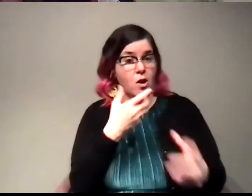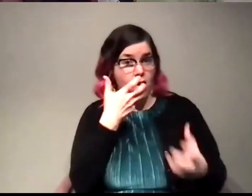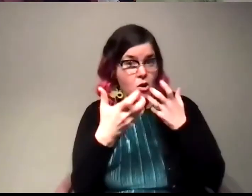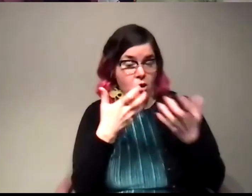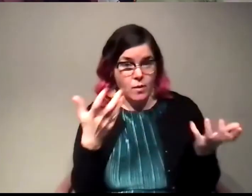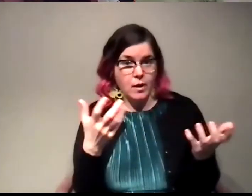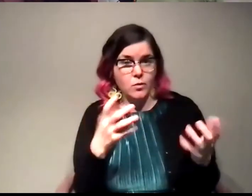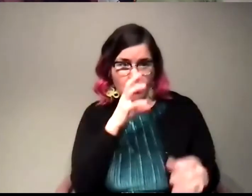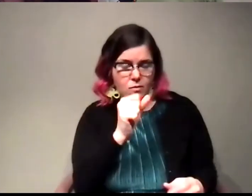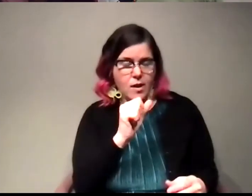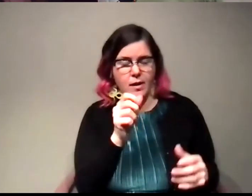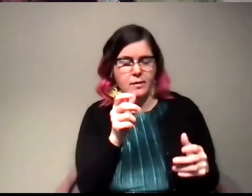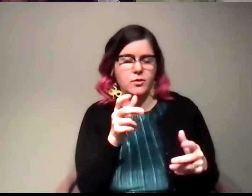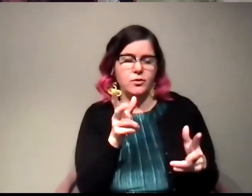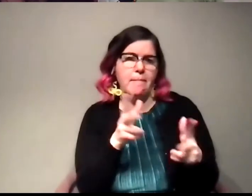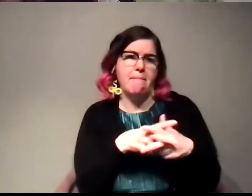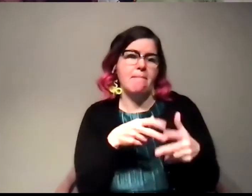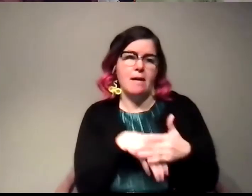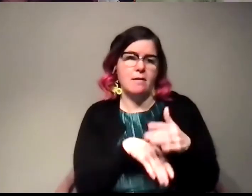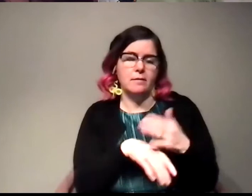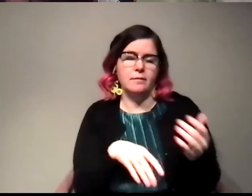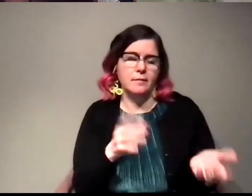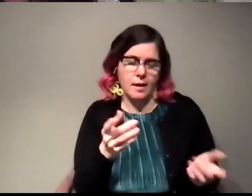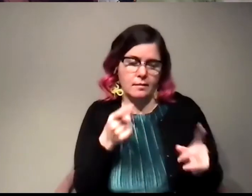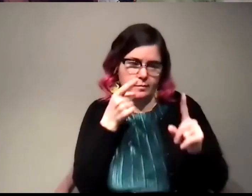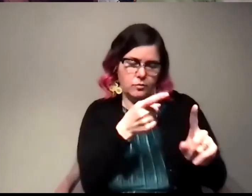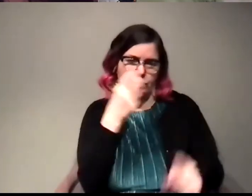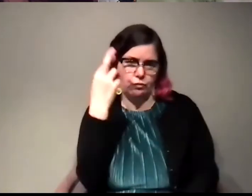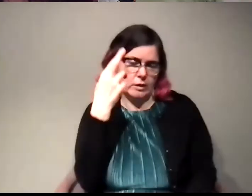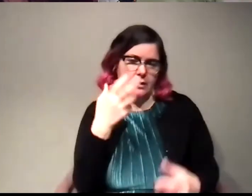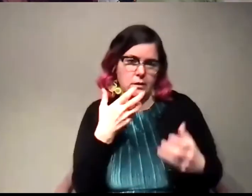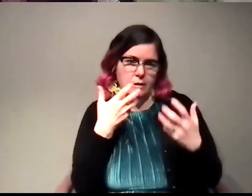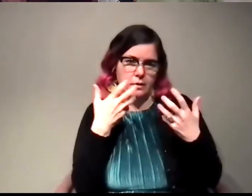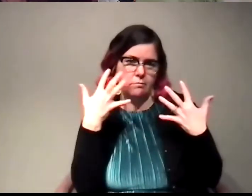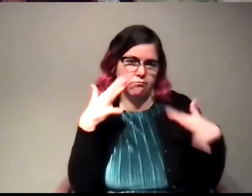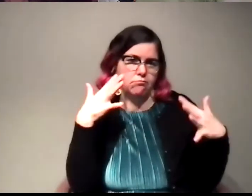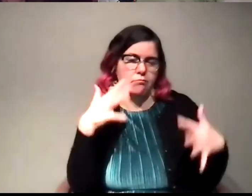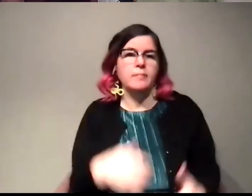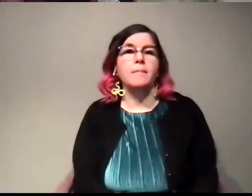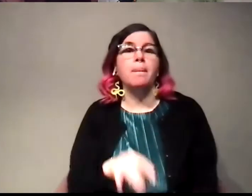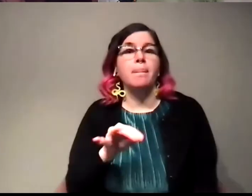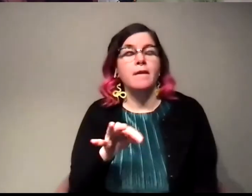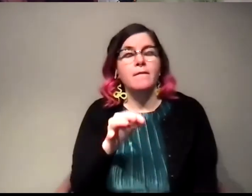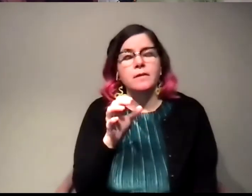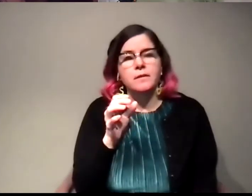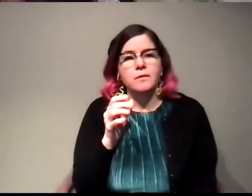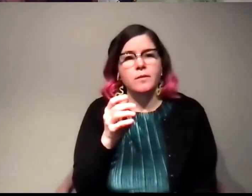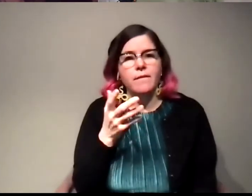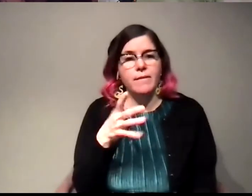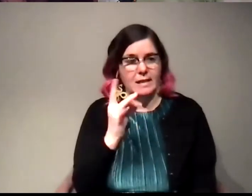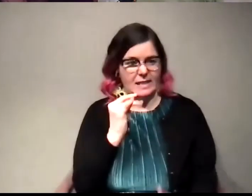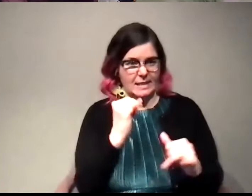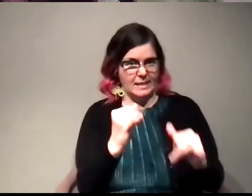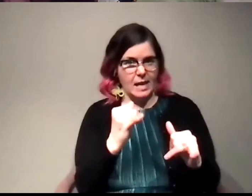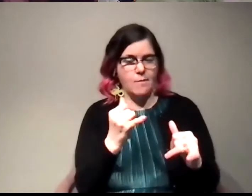is to attract mates. So that's pretty much the exclusive reason why frogs make noises. So if you're trying to find somebody of your own species, you